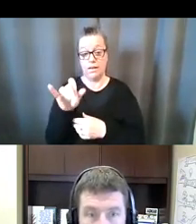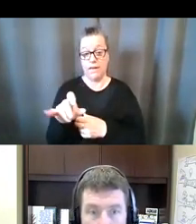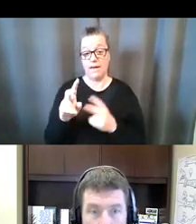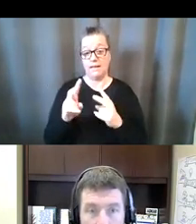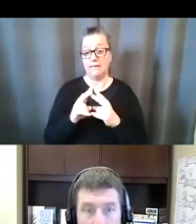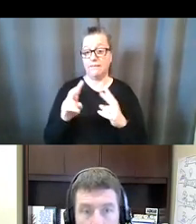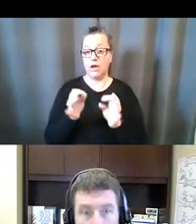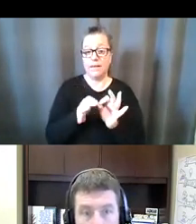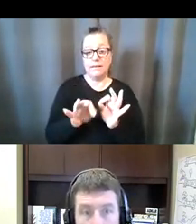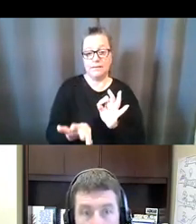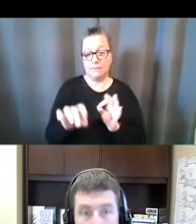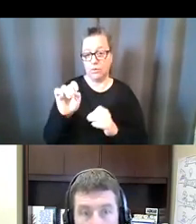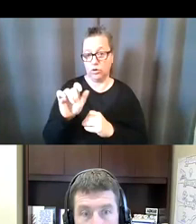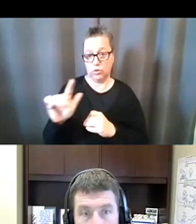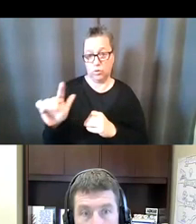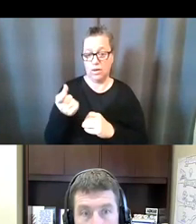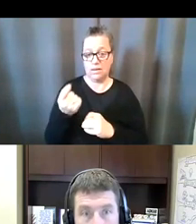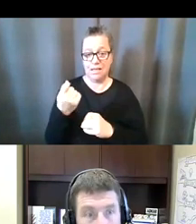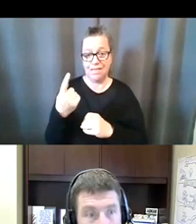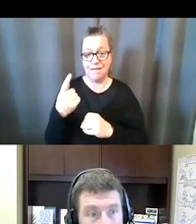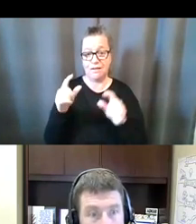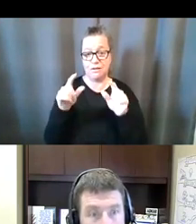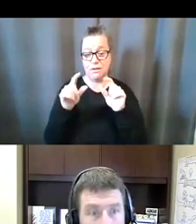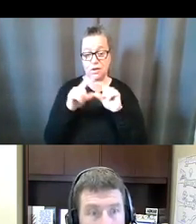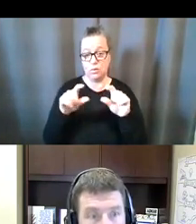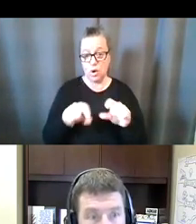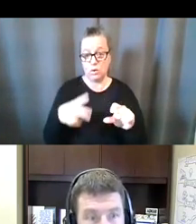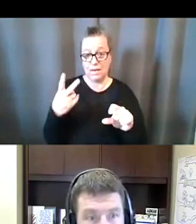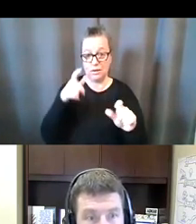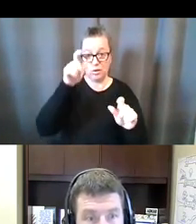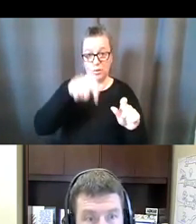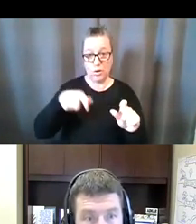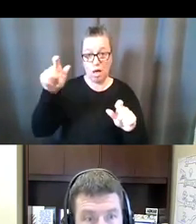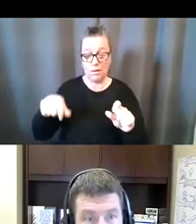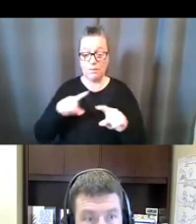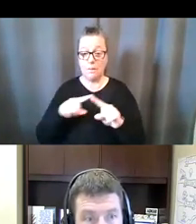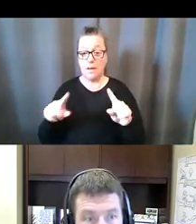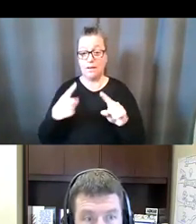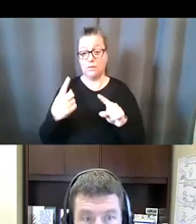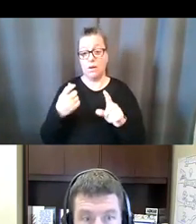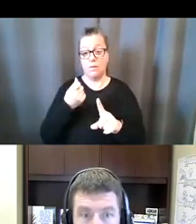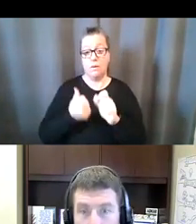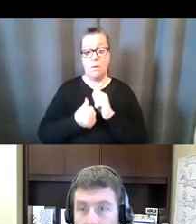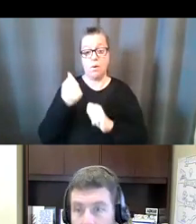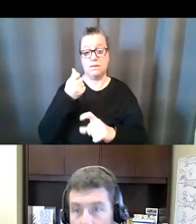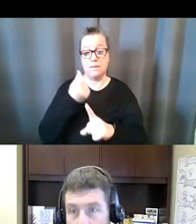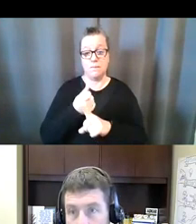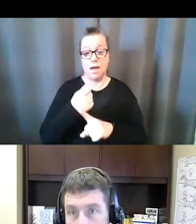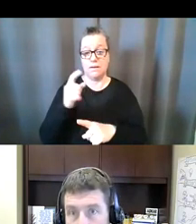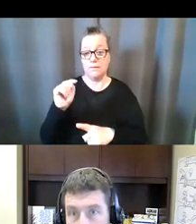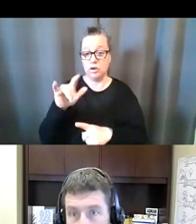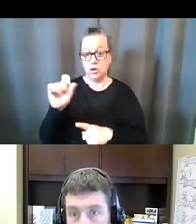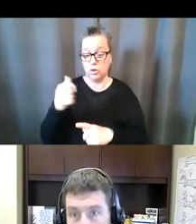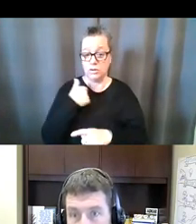simple tool, right? It's 11 rows and 2 columns. But it's probably one of the most impactful tools we find in